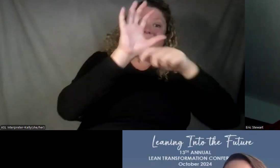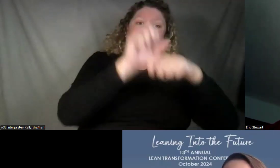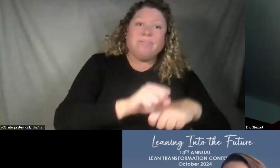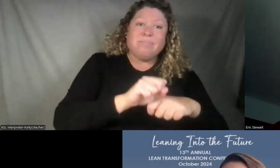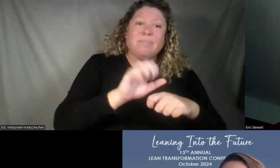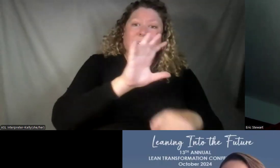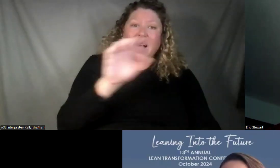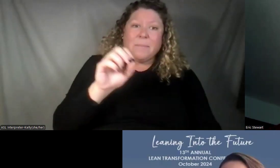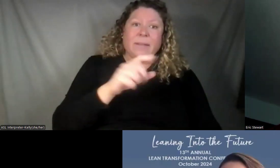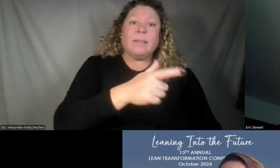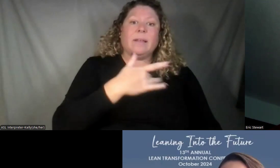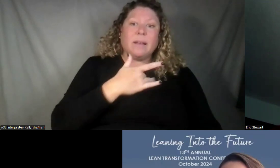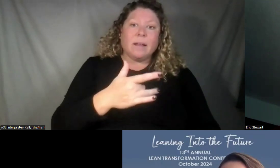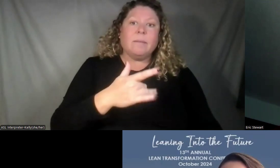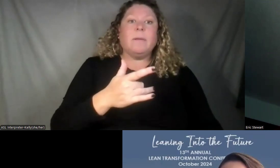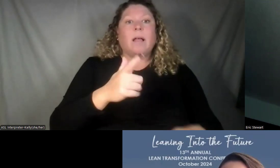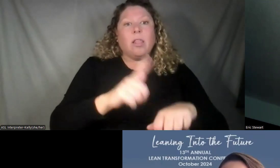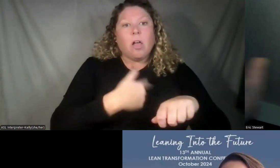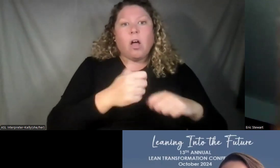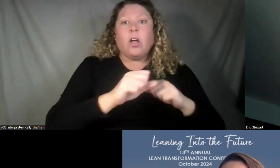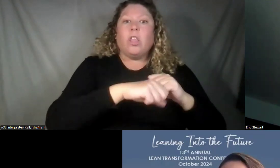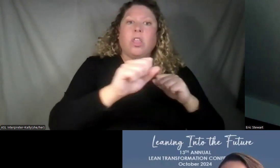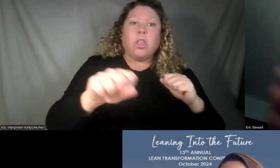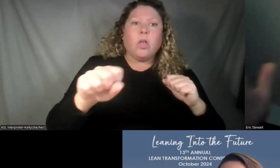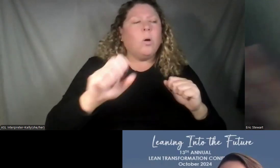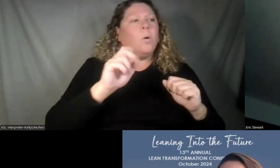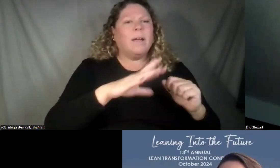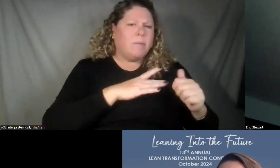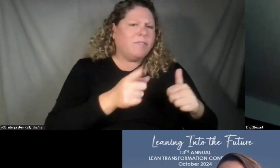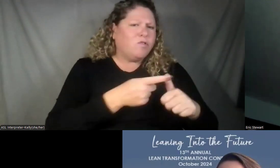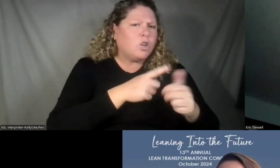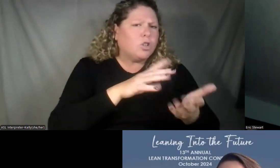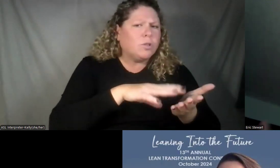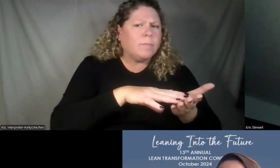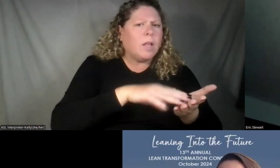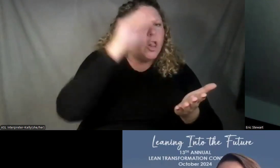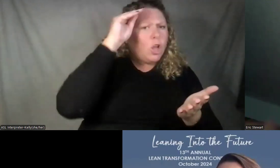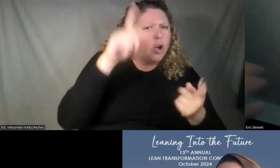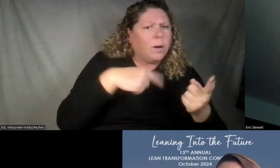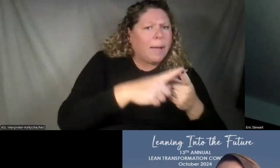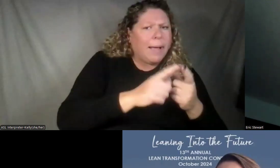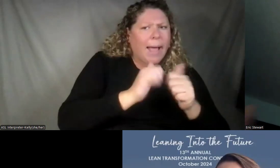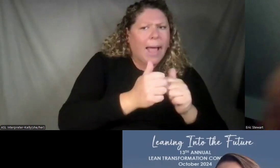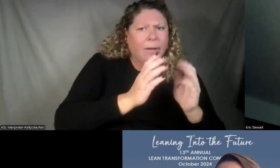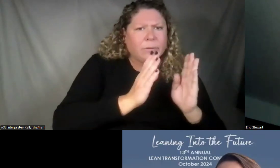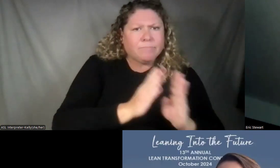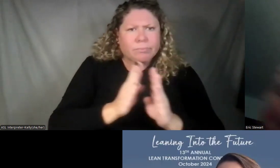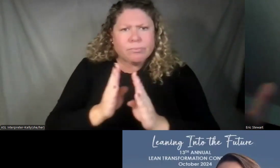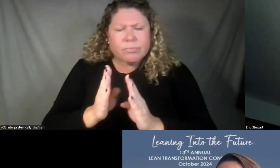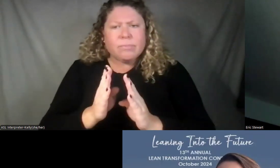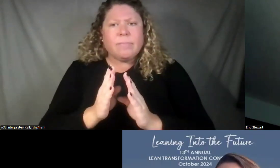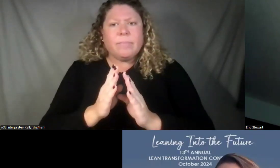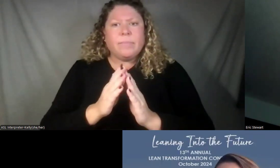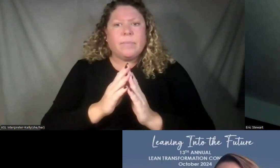times, getting them to say, okay, we're going to learn about managing in small batches. If we're all learning on how to